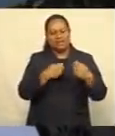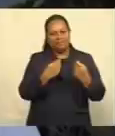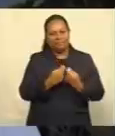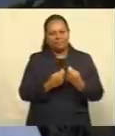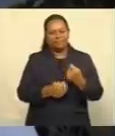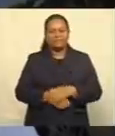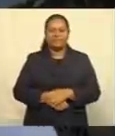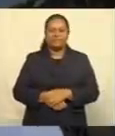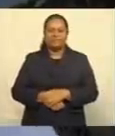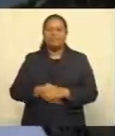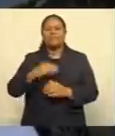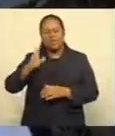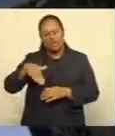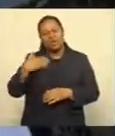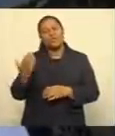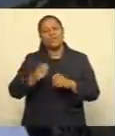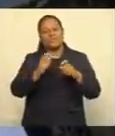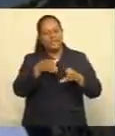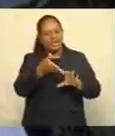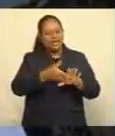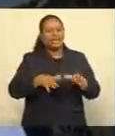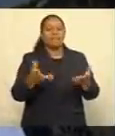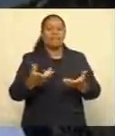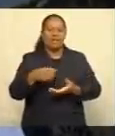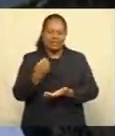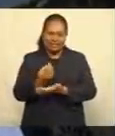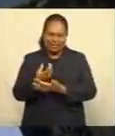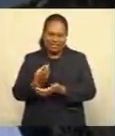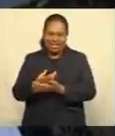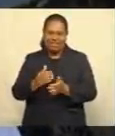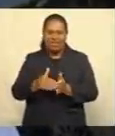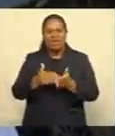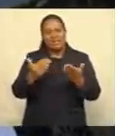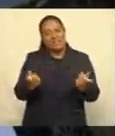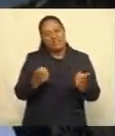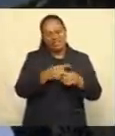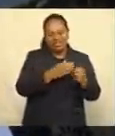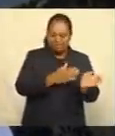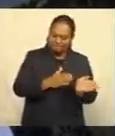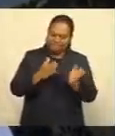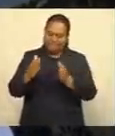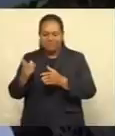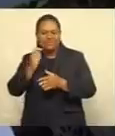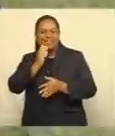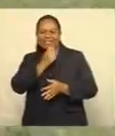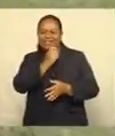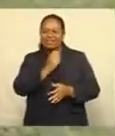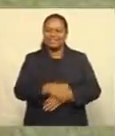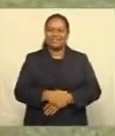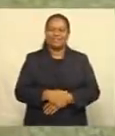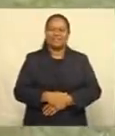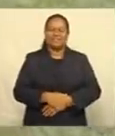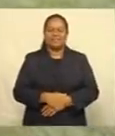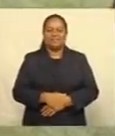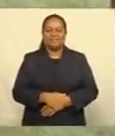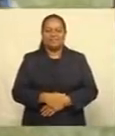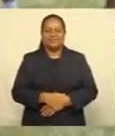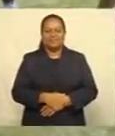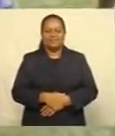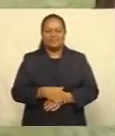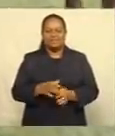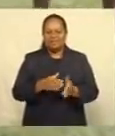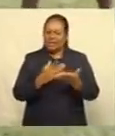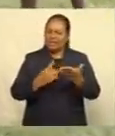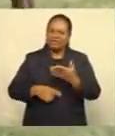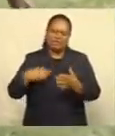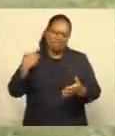We used to camp in Savusavu, but now we are here to develop 15s rugby in Taveuni. It's been non-existent for